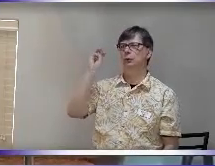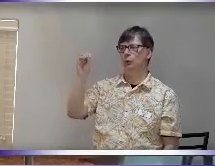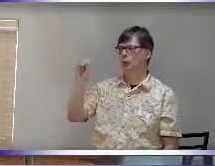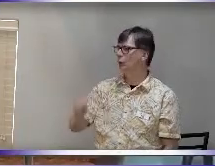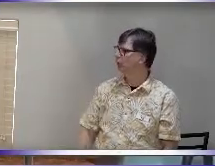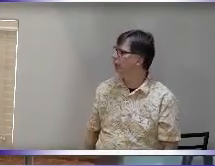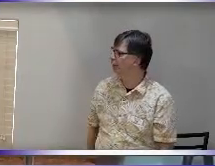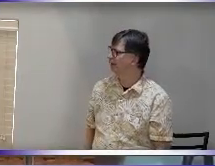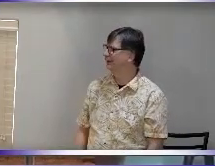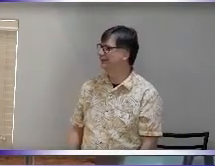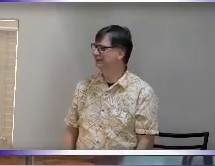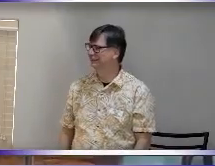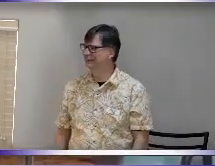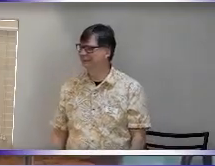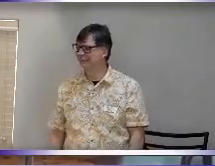dial.